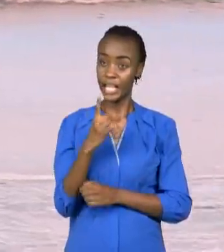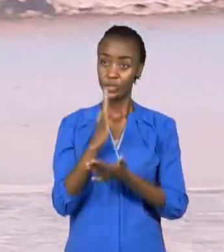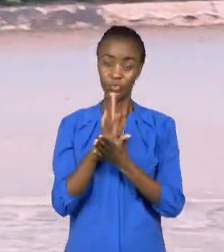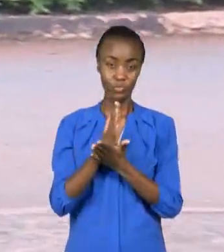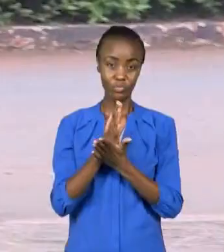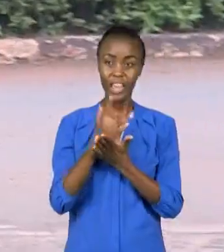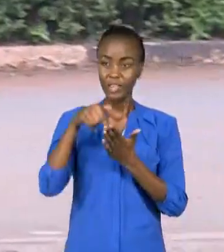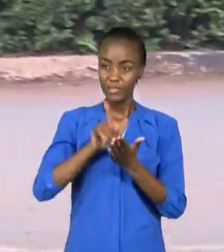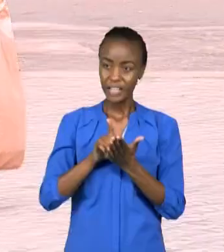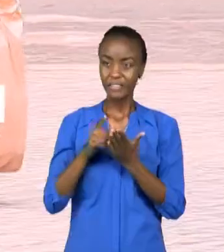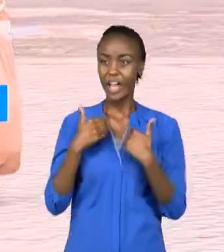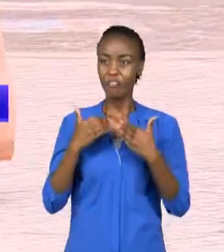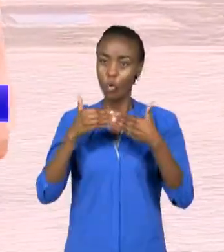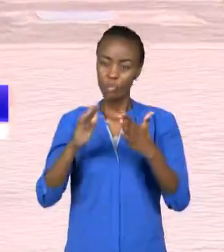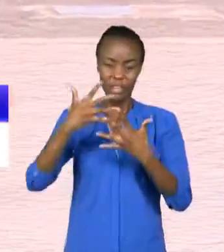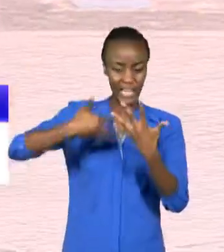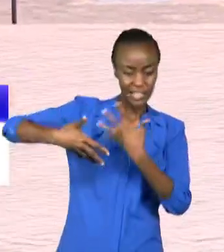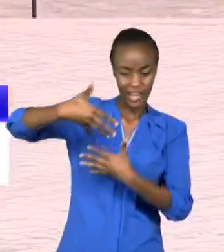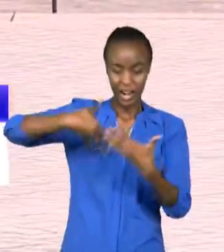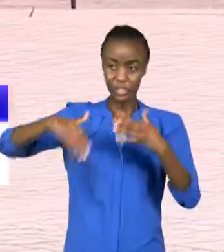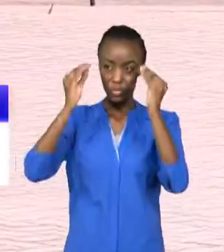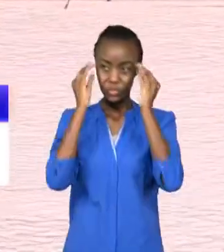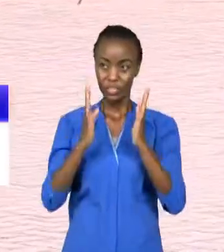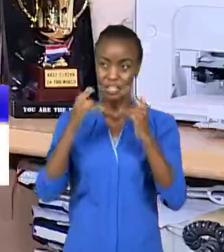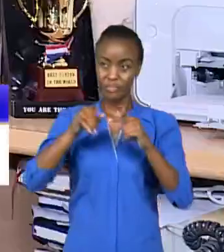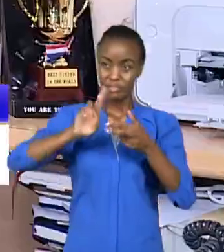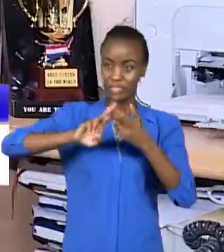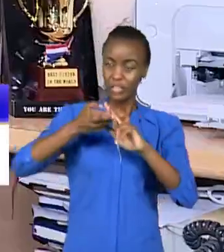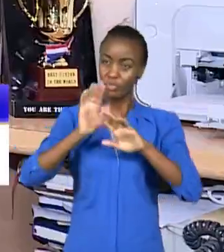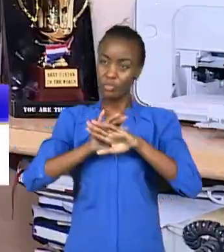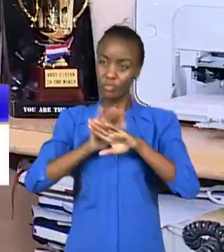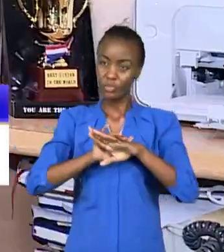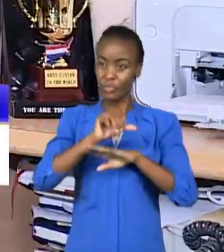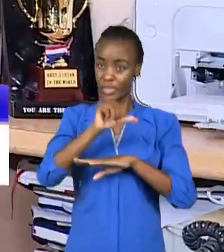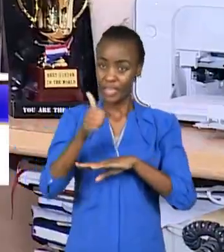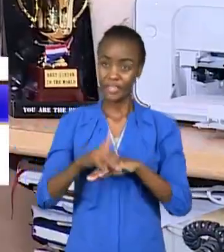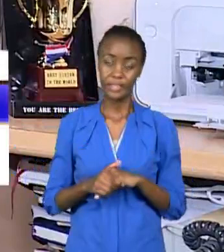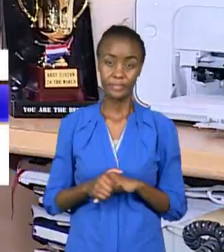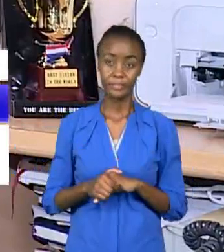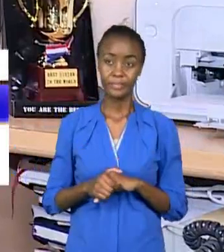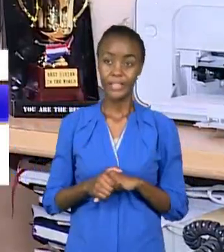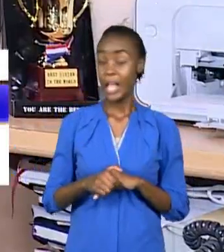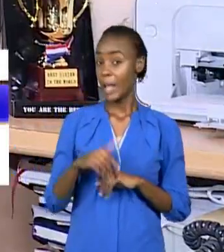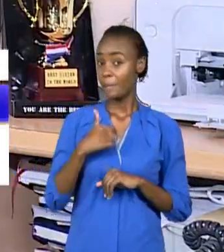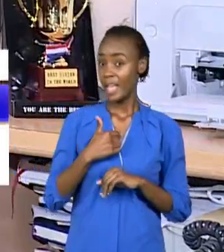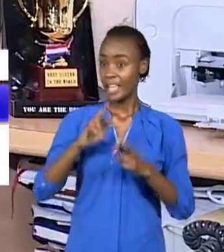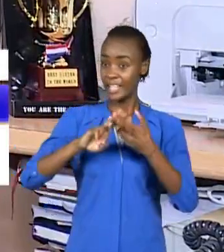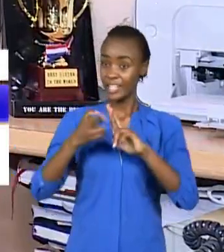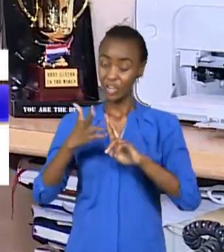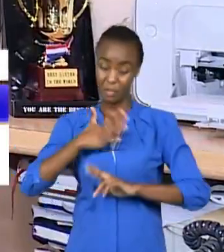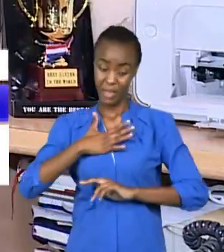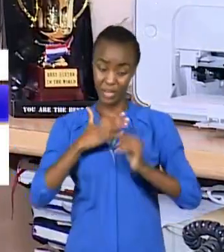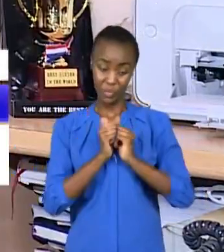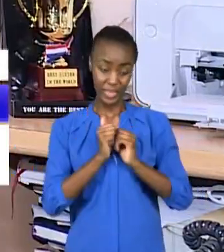students is what has enabled her to grow and relate well with others. So I relate with my girls as a mother